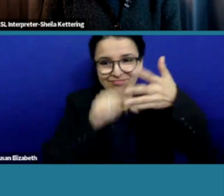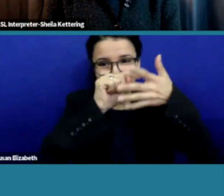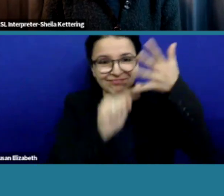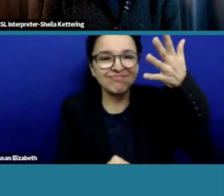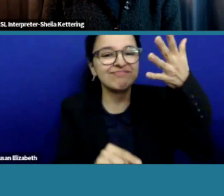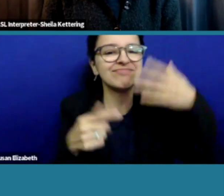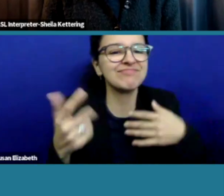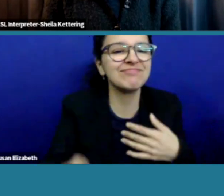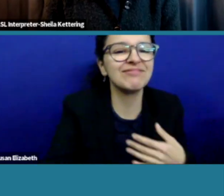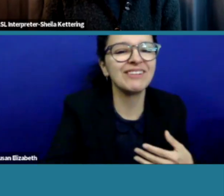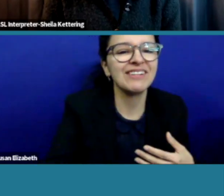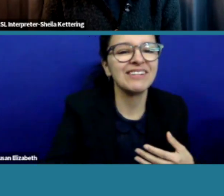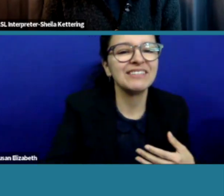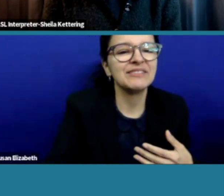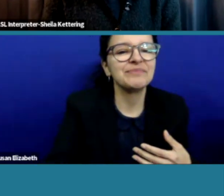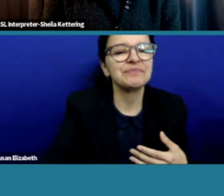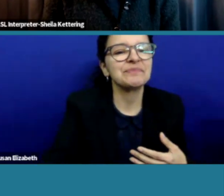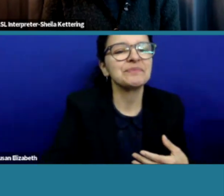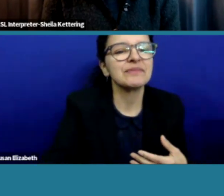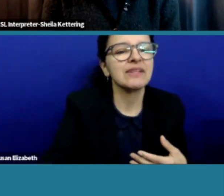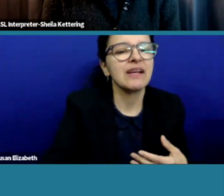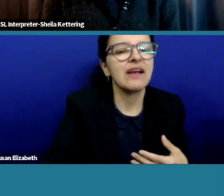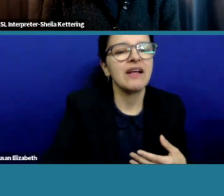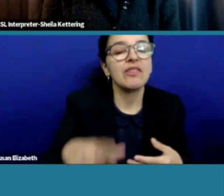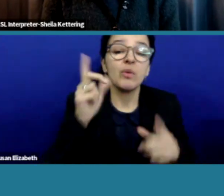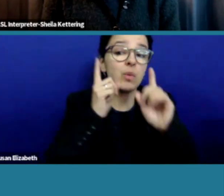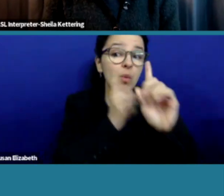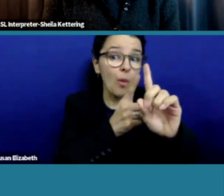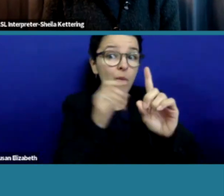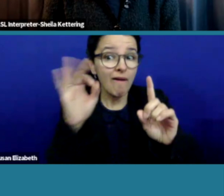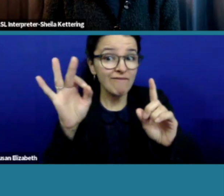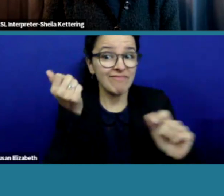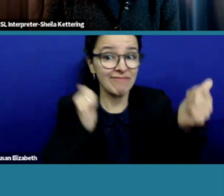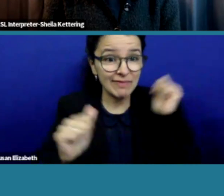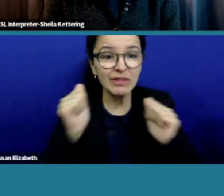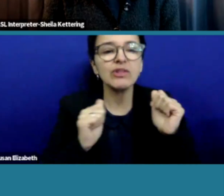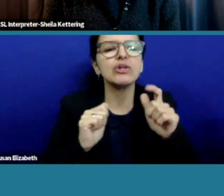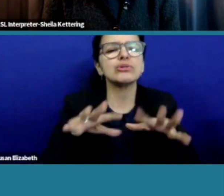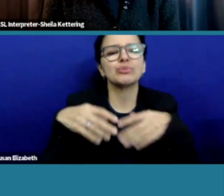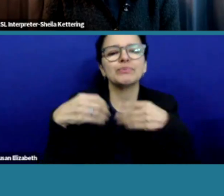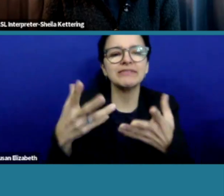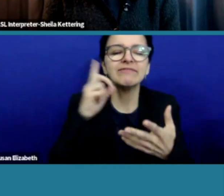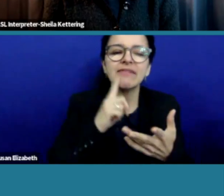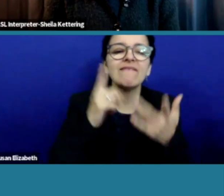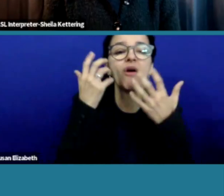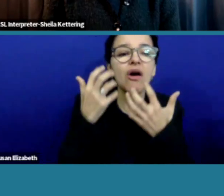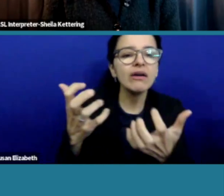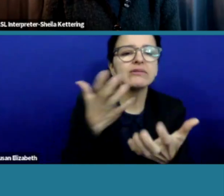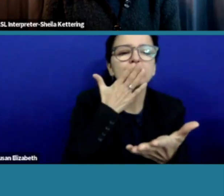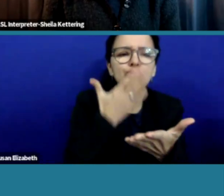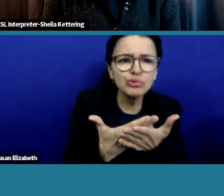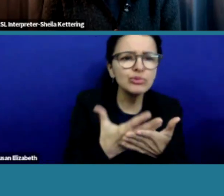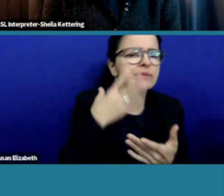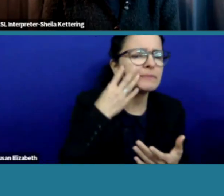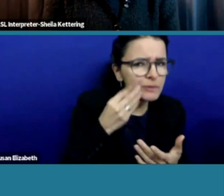It's more than, like Josh said, going deeper. It's going deeper into the text